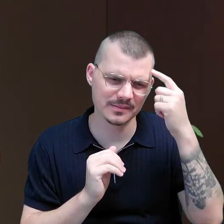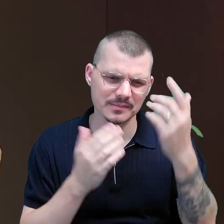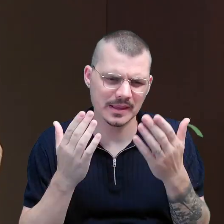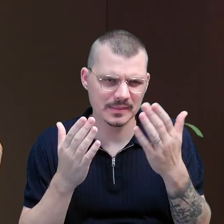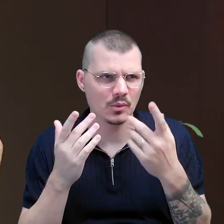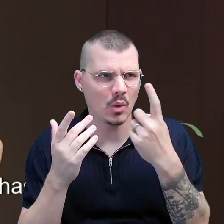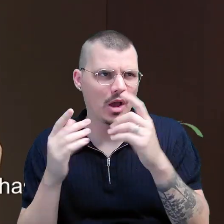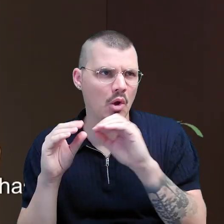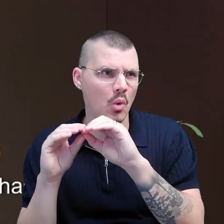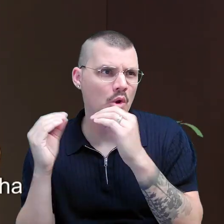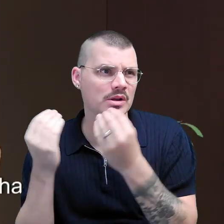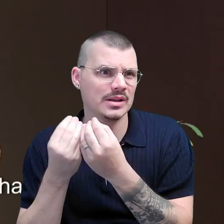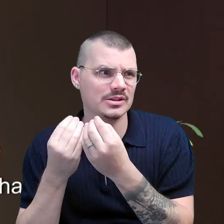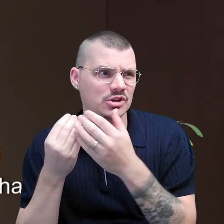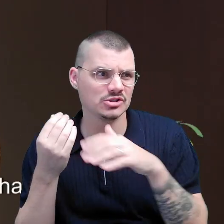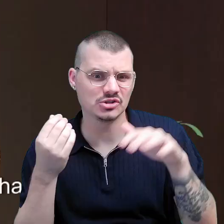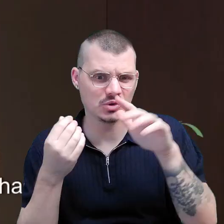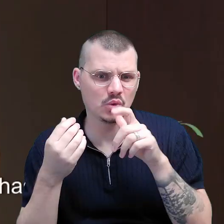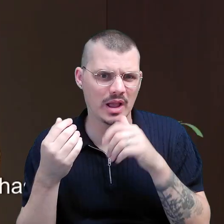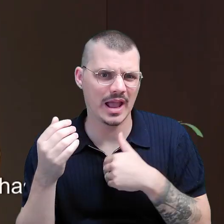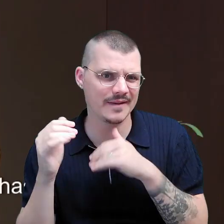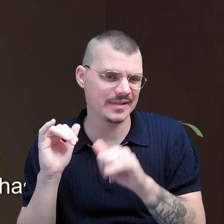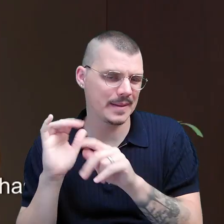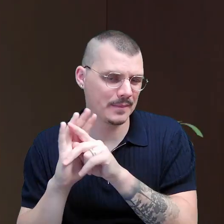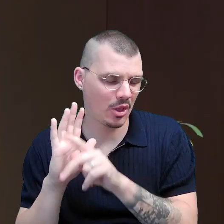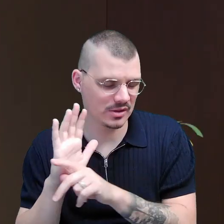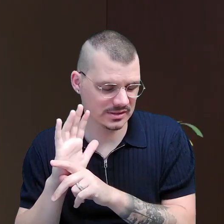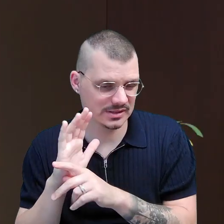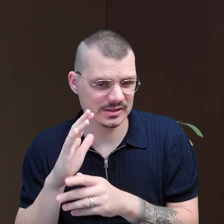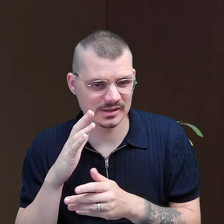of a prominent managed care organization in town that has that policy.